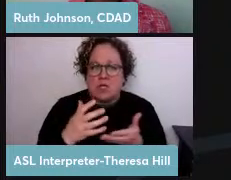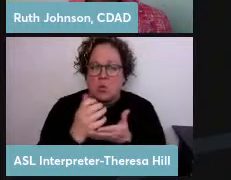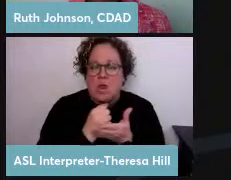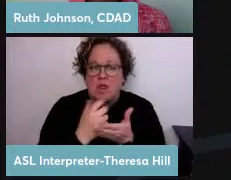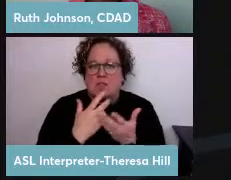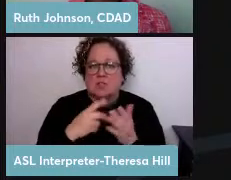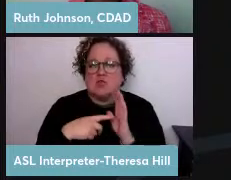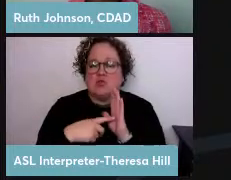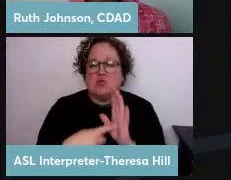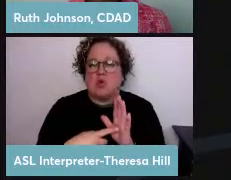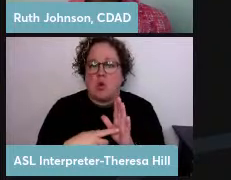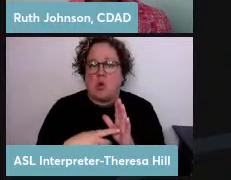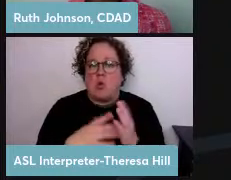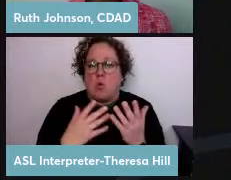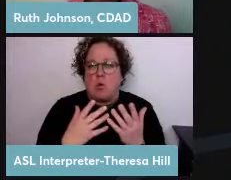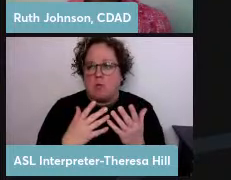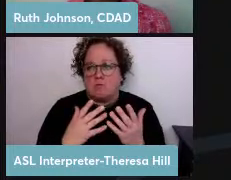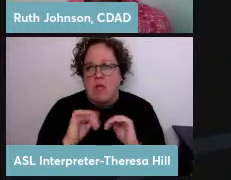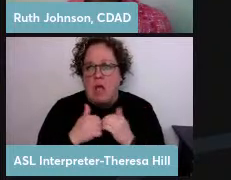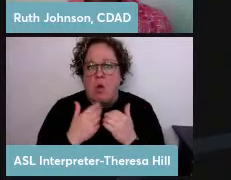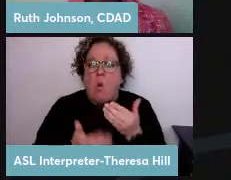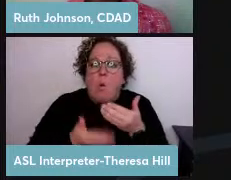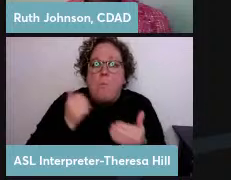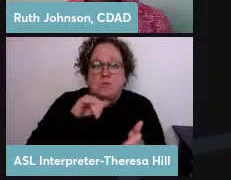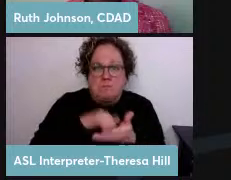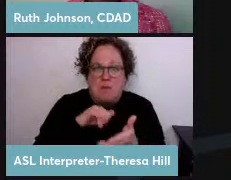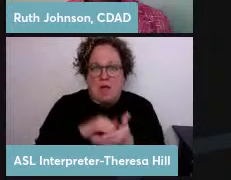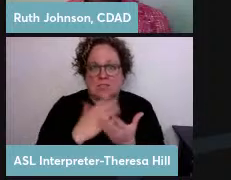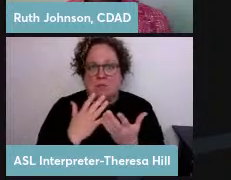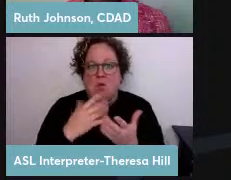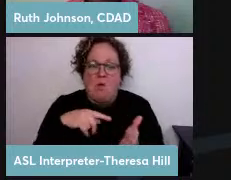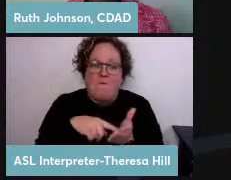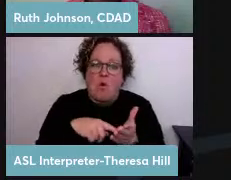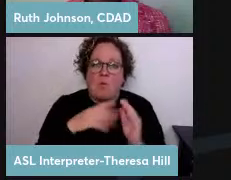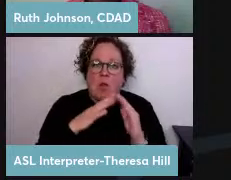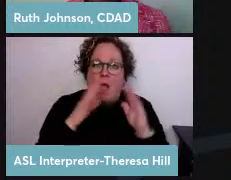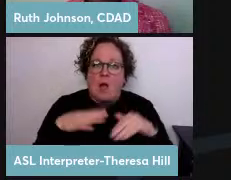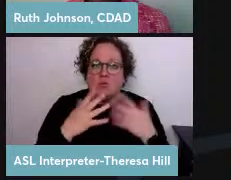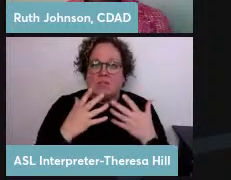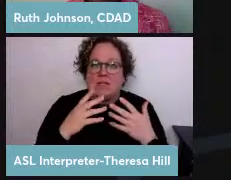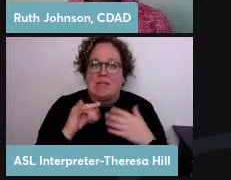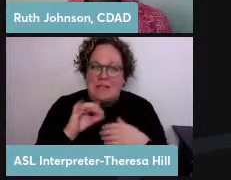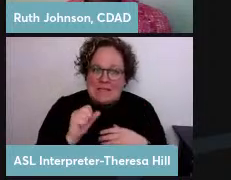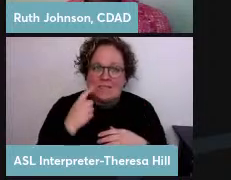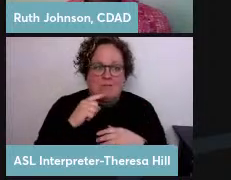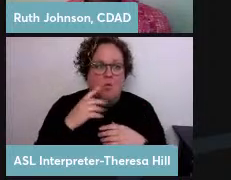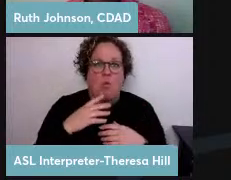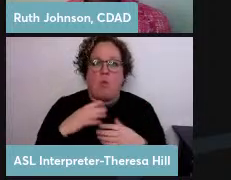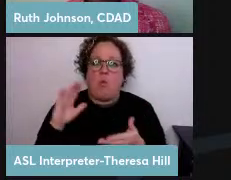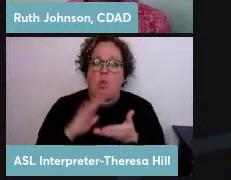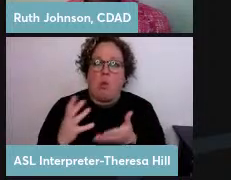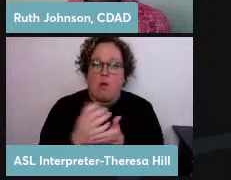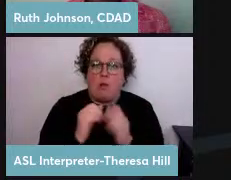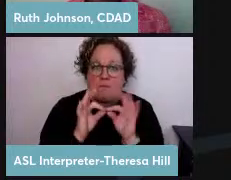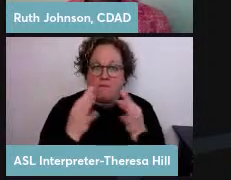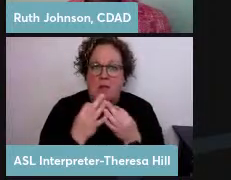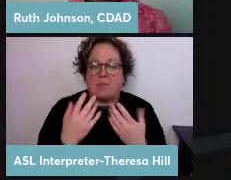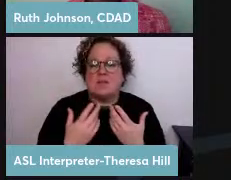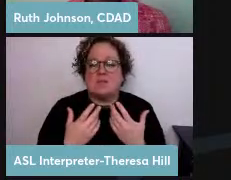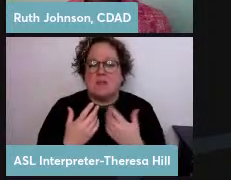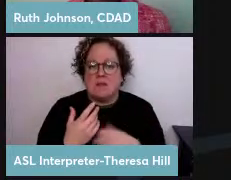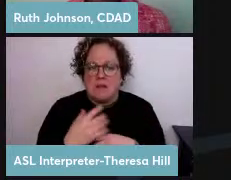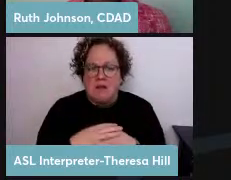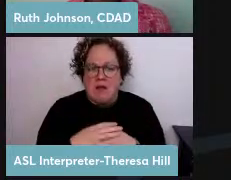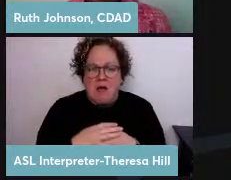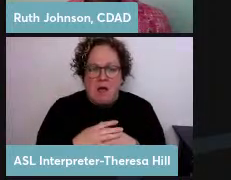demonstrate how unattainable affordable housing can be for low-income families. And again, this is these are recent numbers, but because of